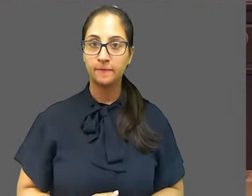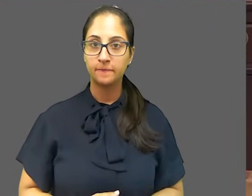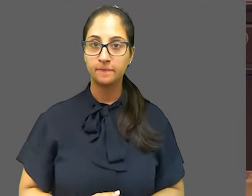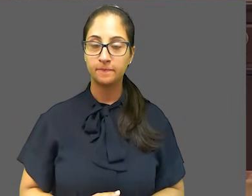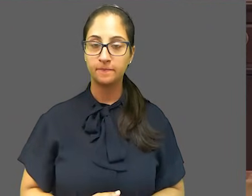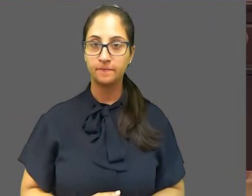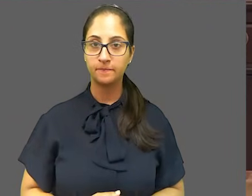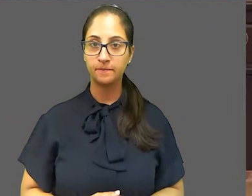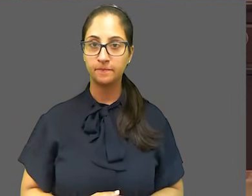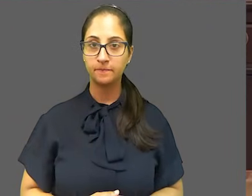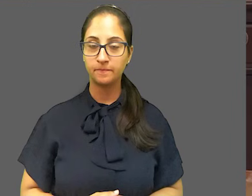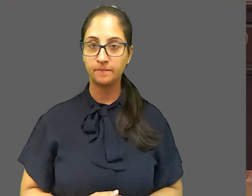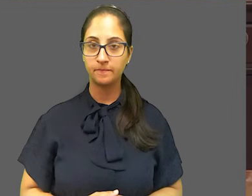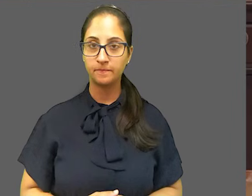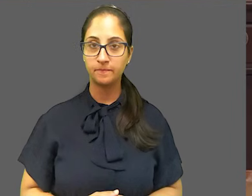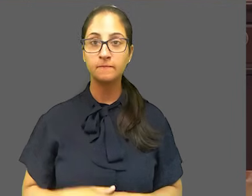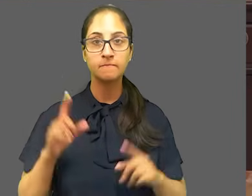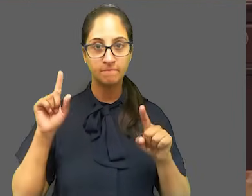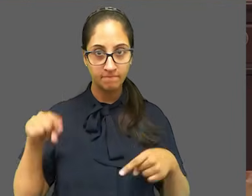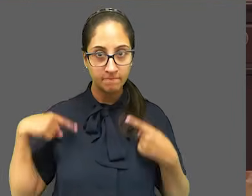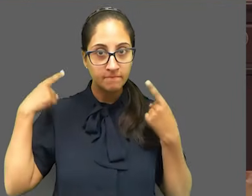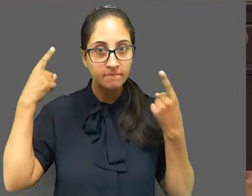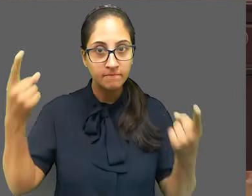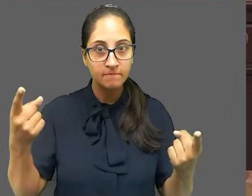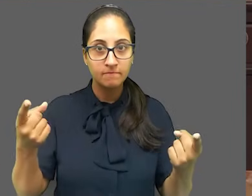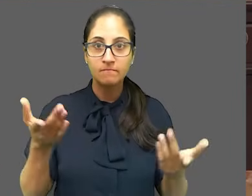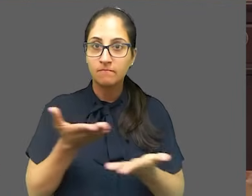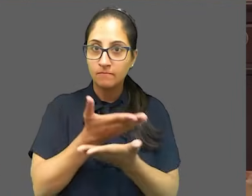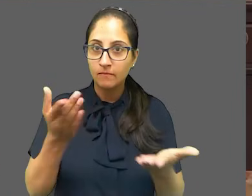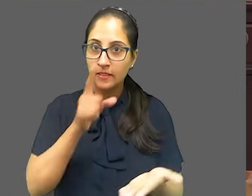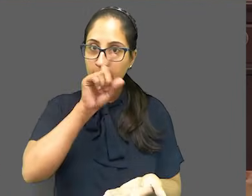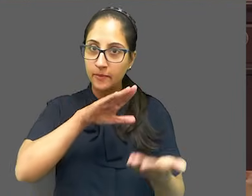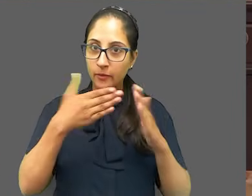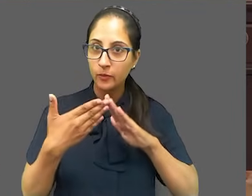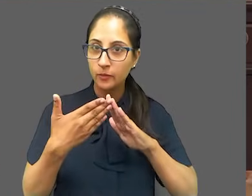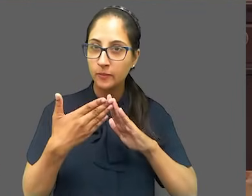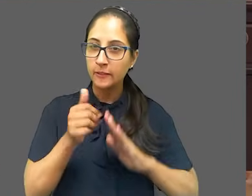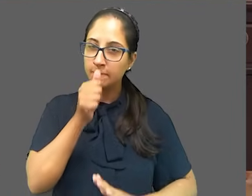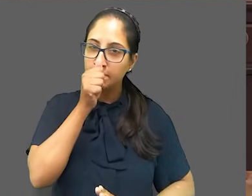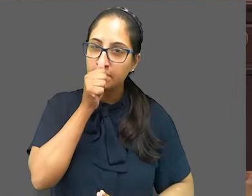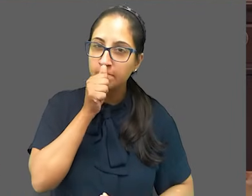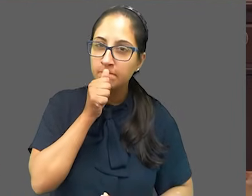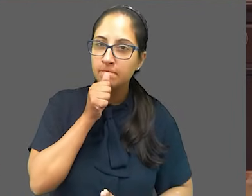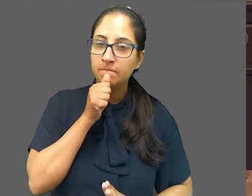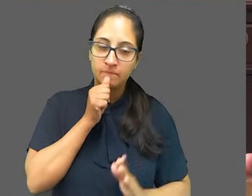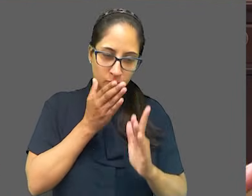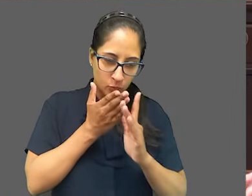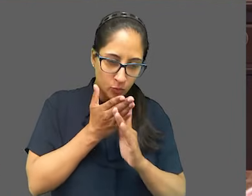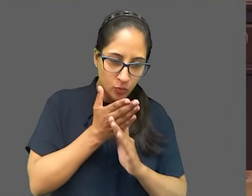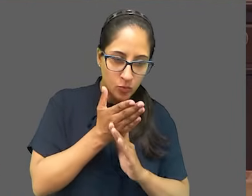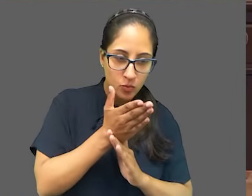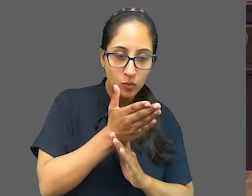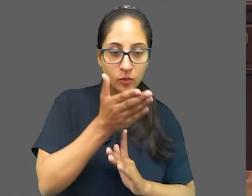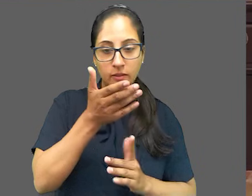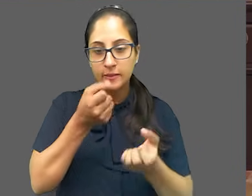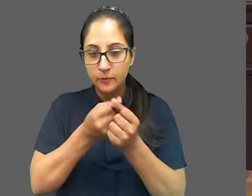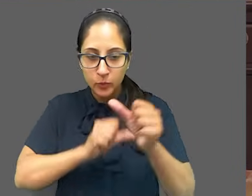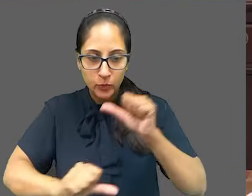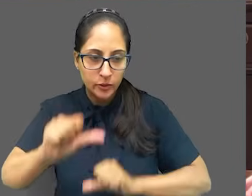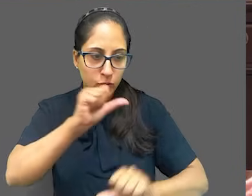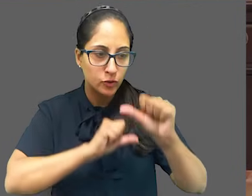Through all of this, the Jamaat's resilience, willingness to support one another, maintain